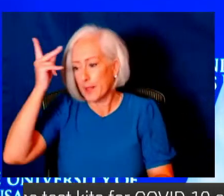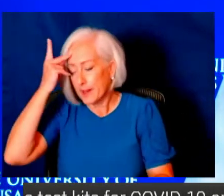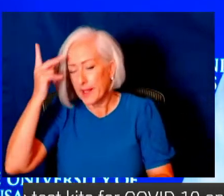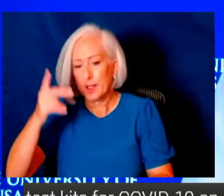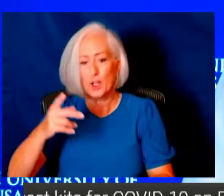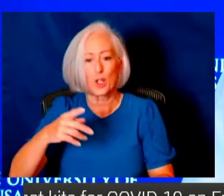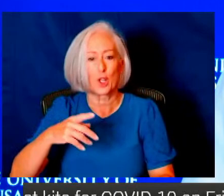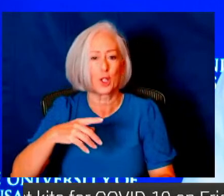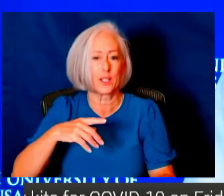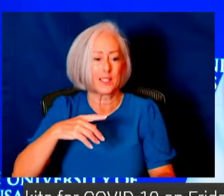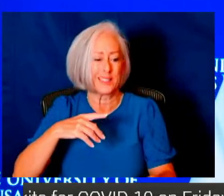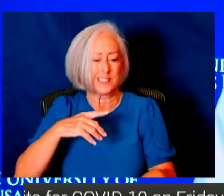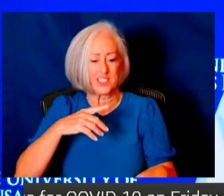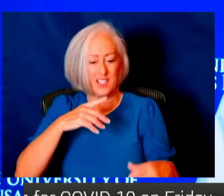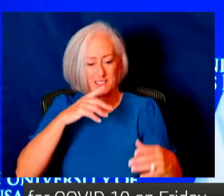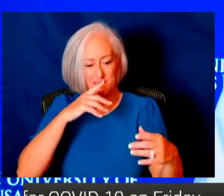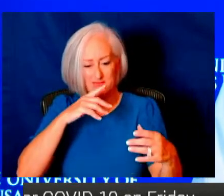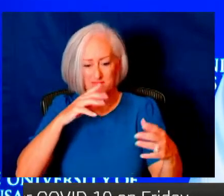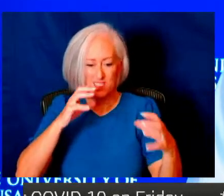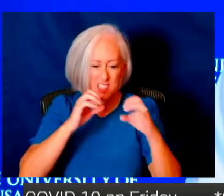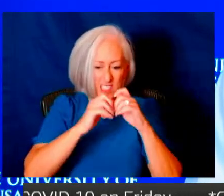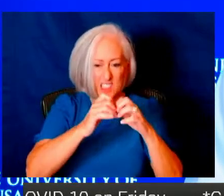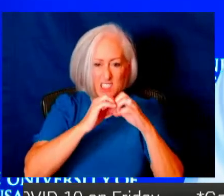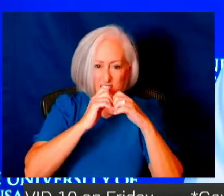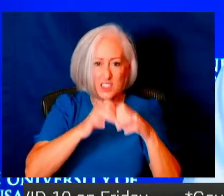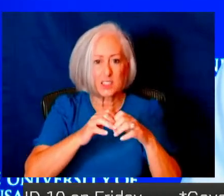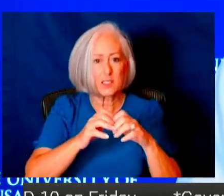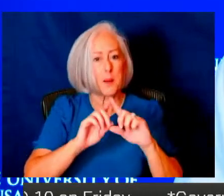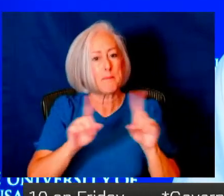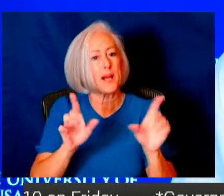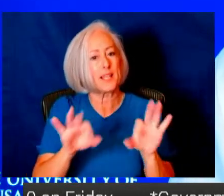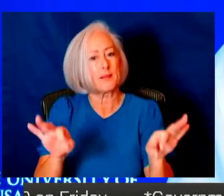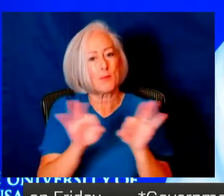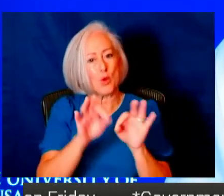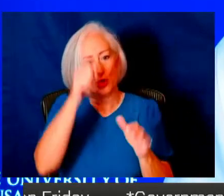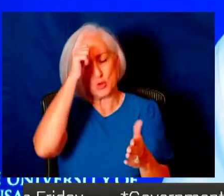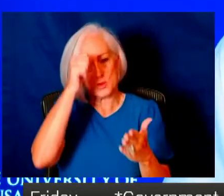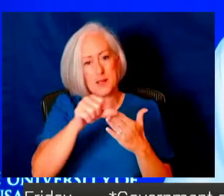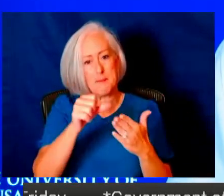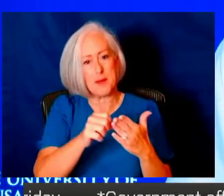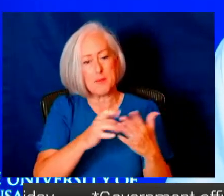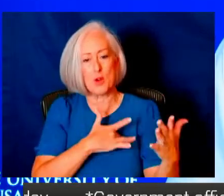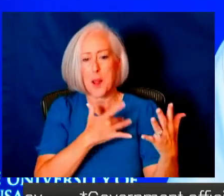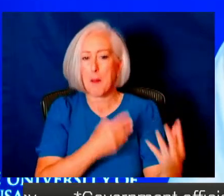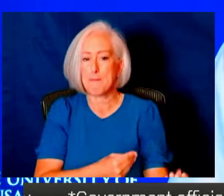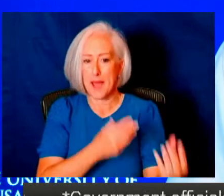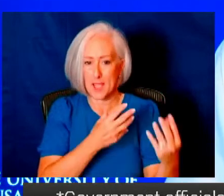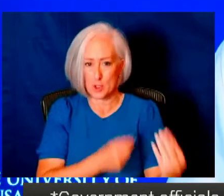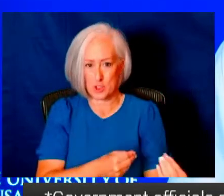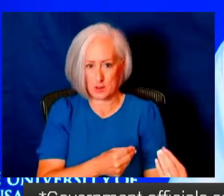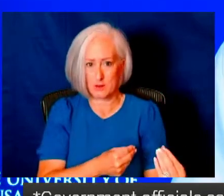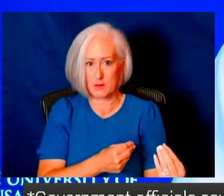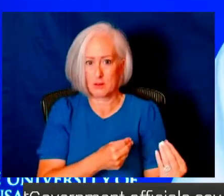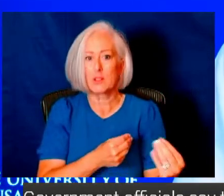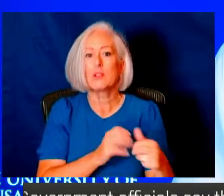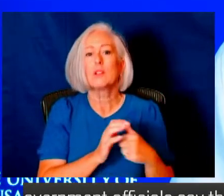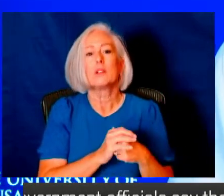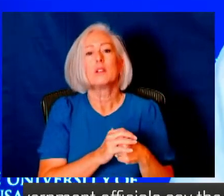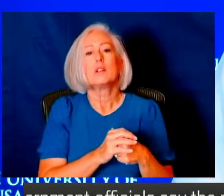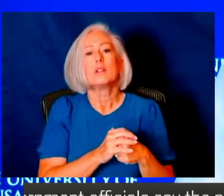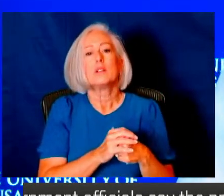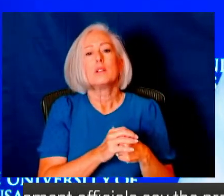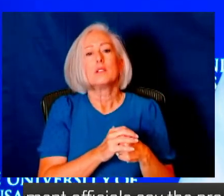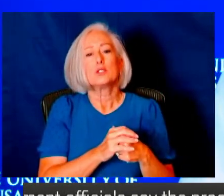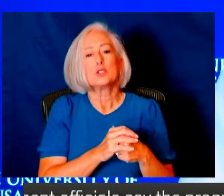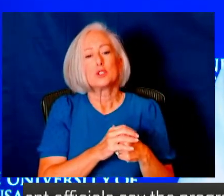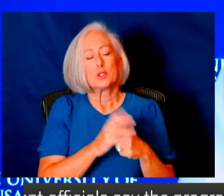animosity there. The one word we have is compassion, and I think we need to continue to look at people through that lens